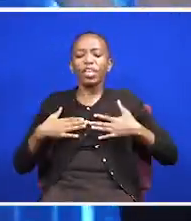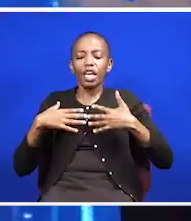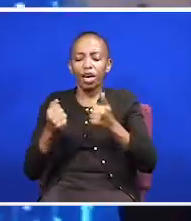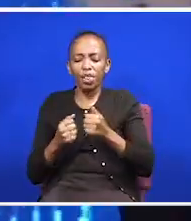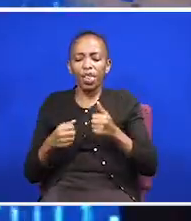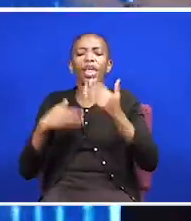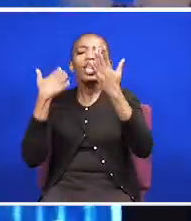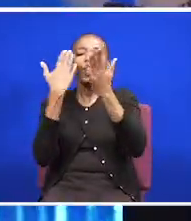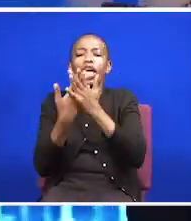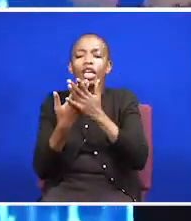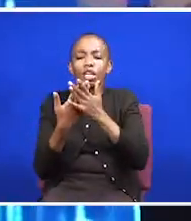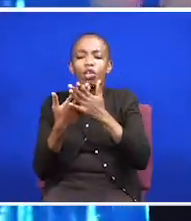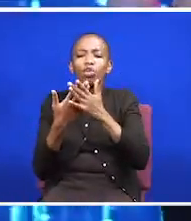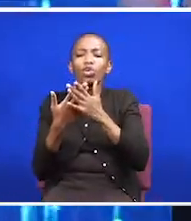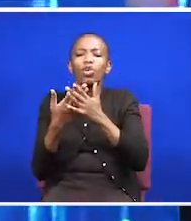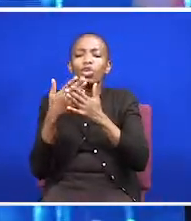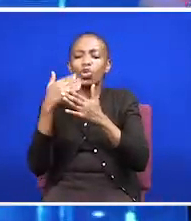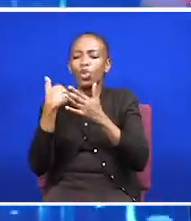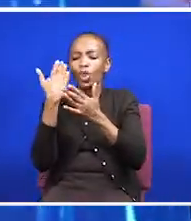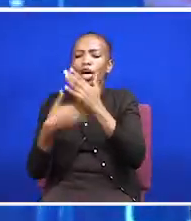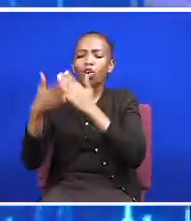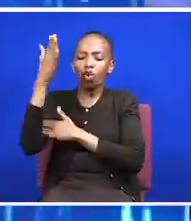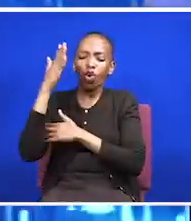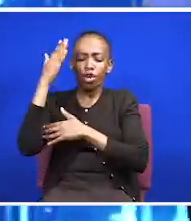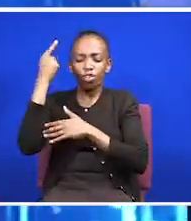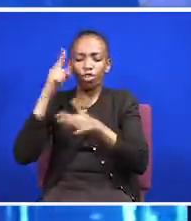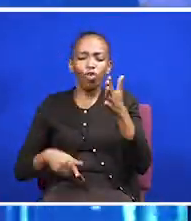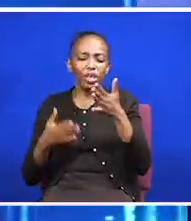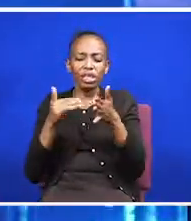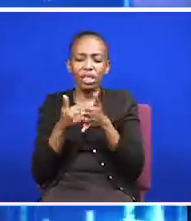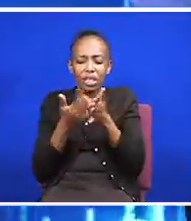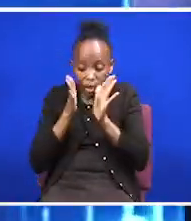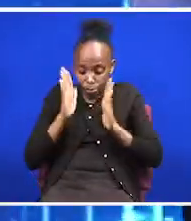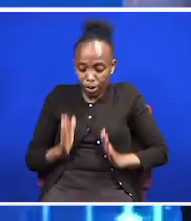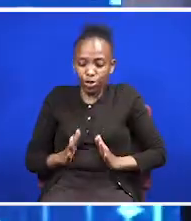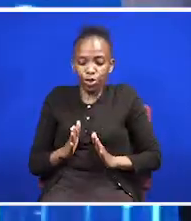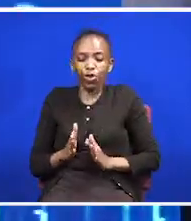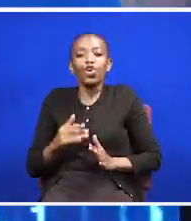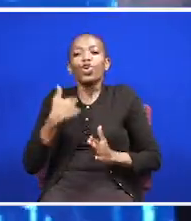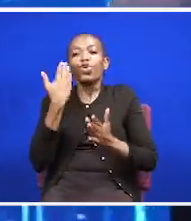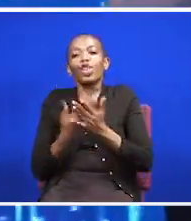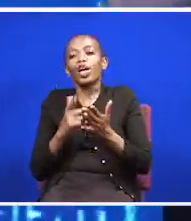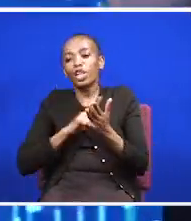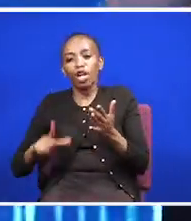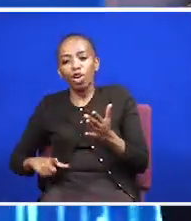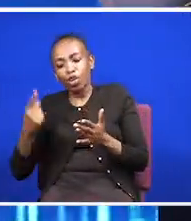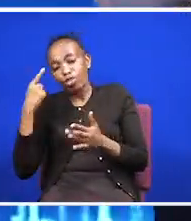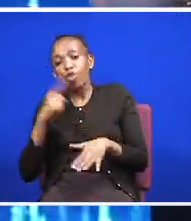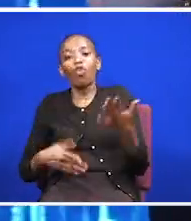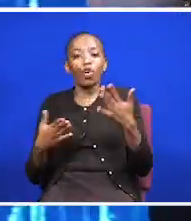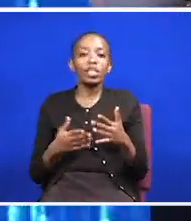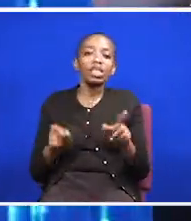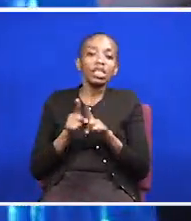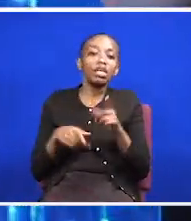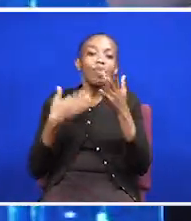for coming through. Oh God, what are you thankful to the Lord? This is very personal. What are you thanking the Lord for? Are you